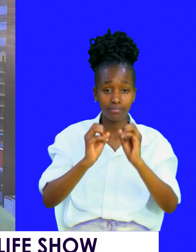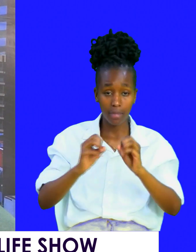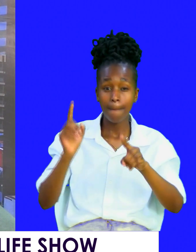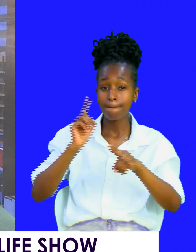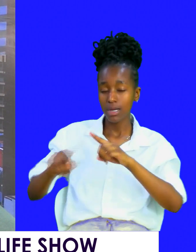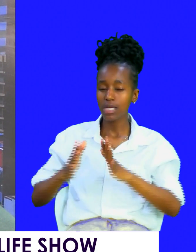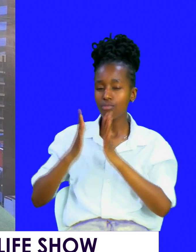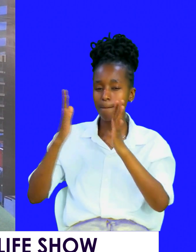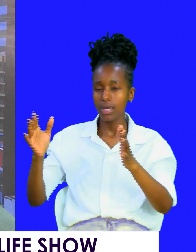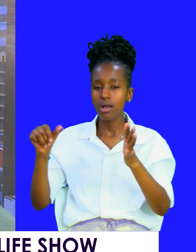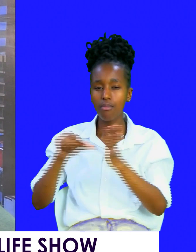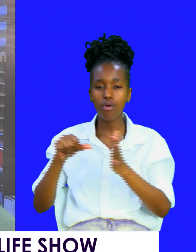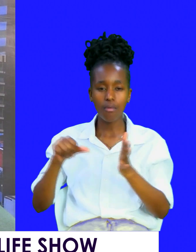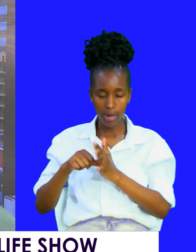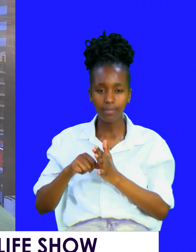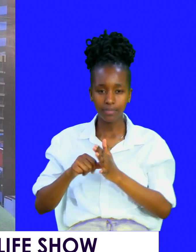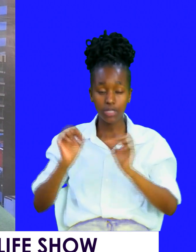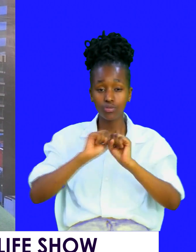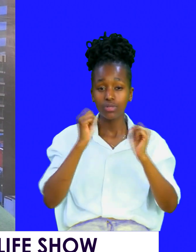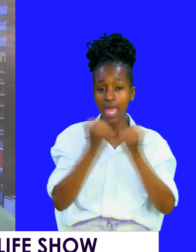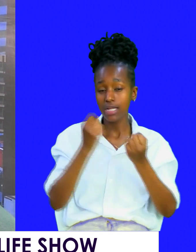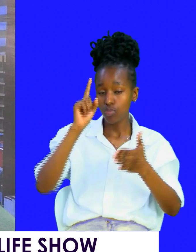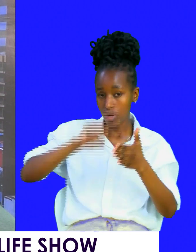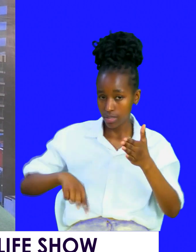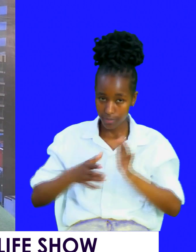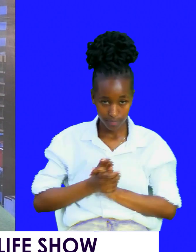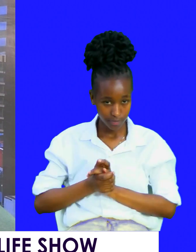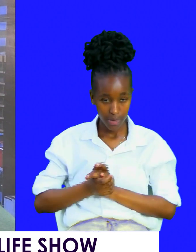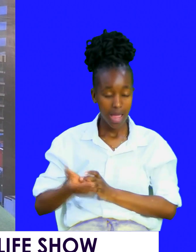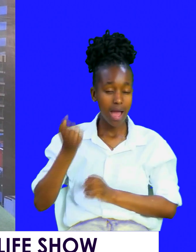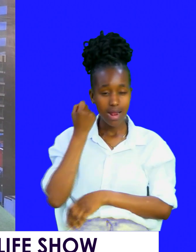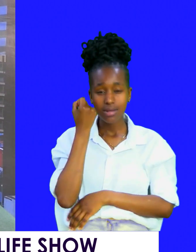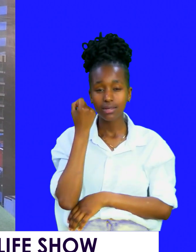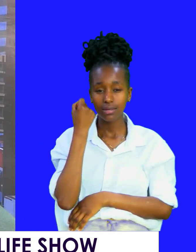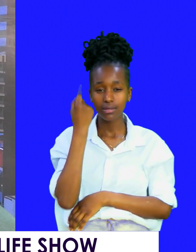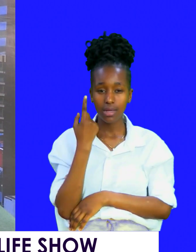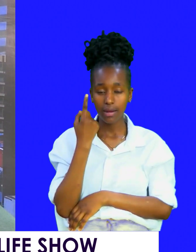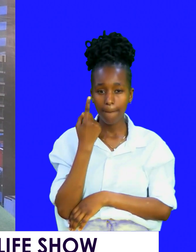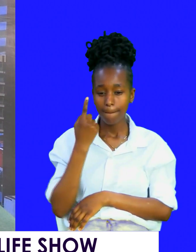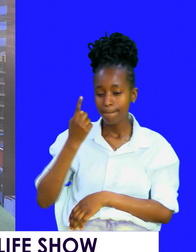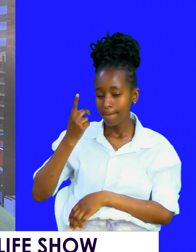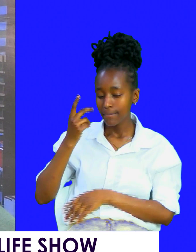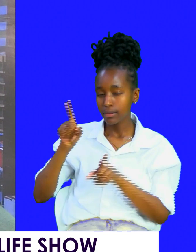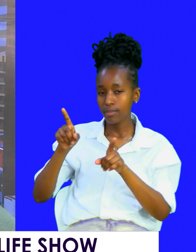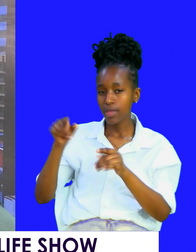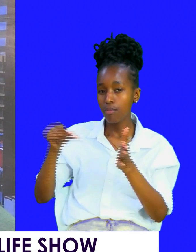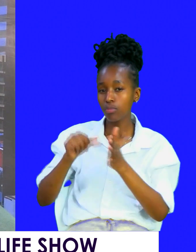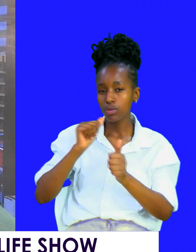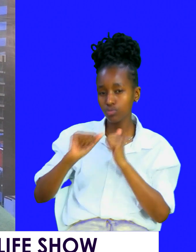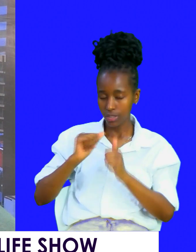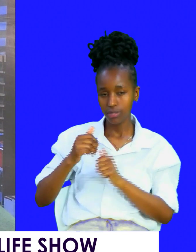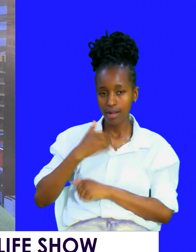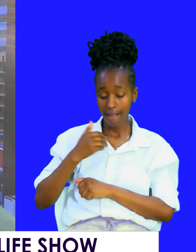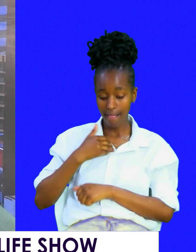a society is in diagnosing what troubles us. That is where